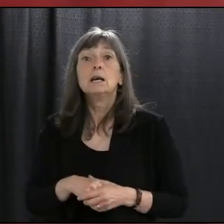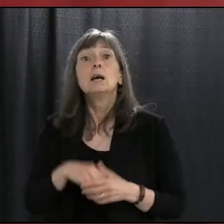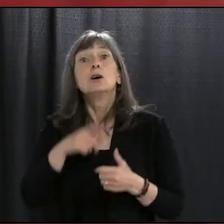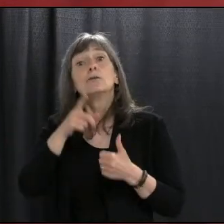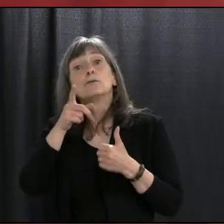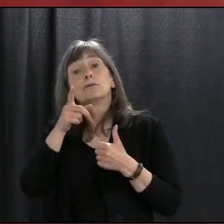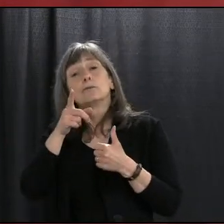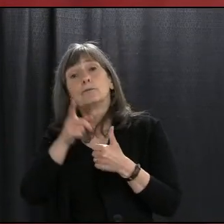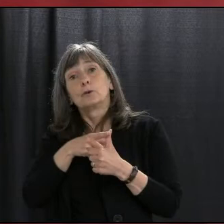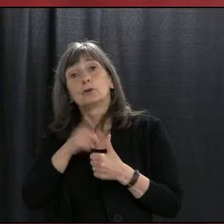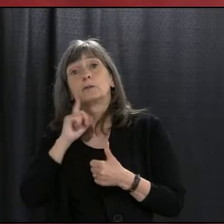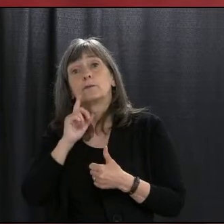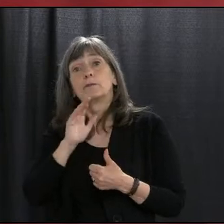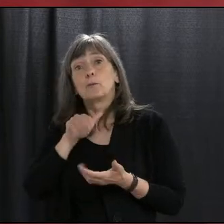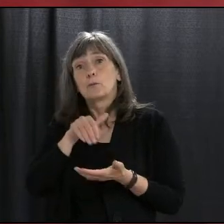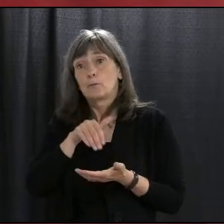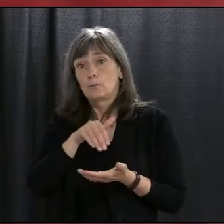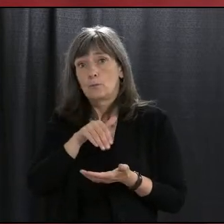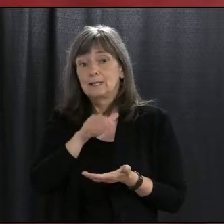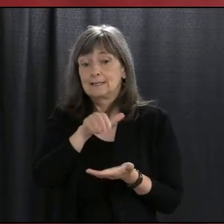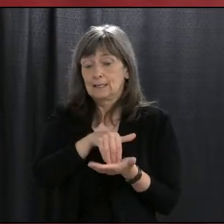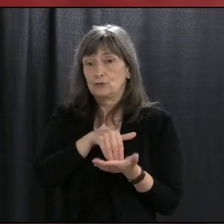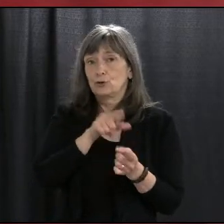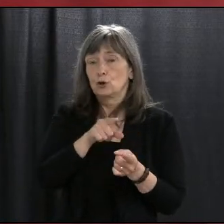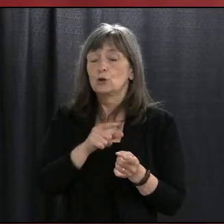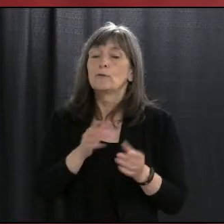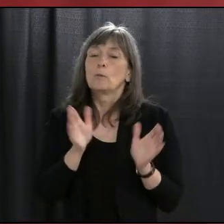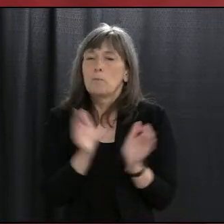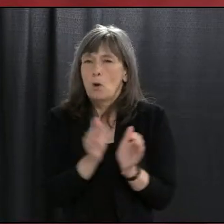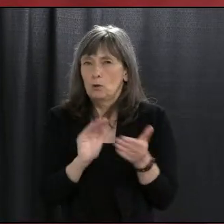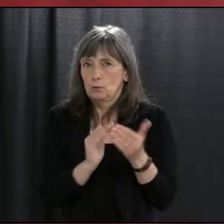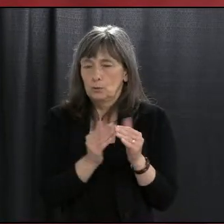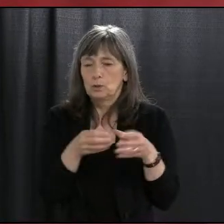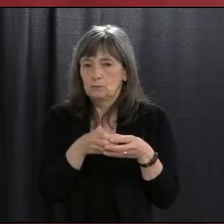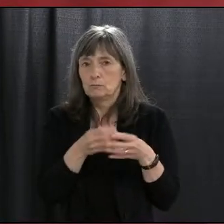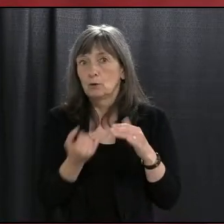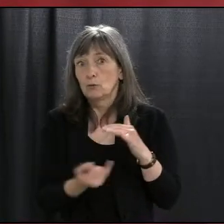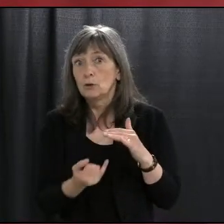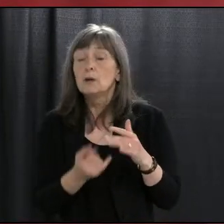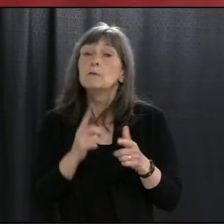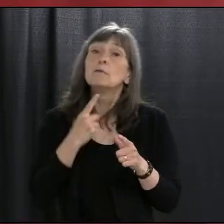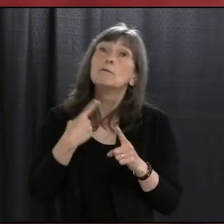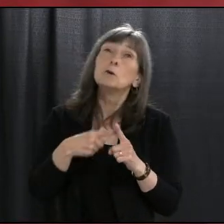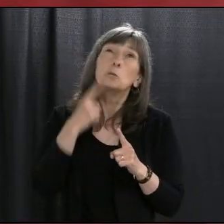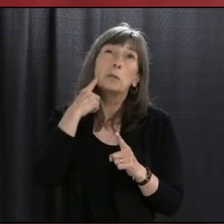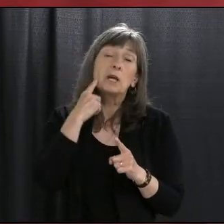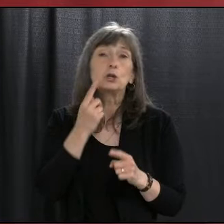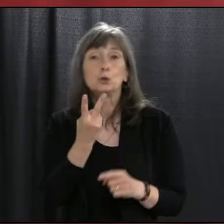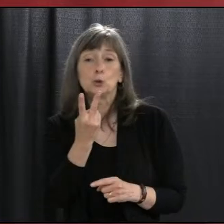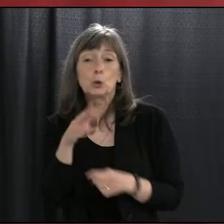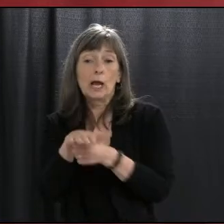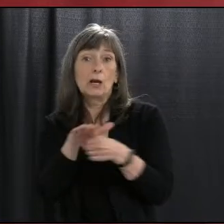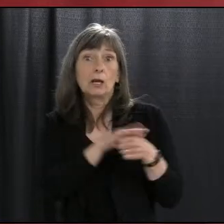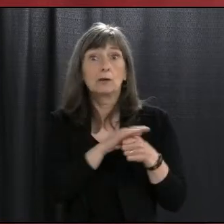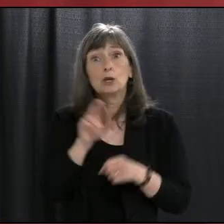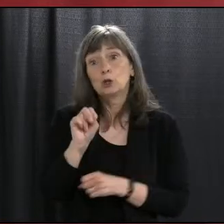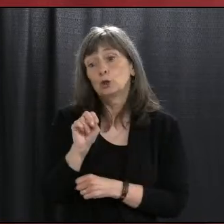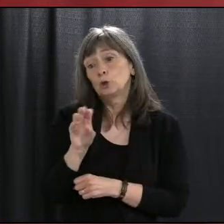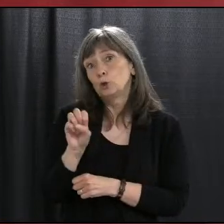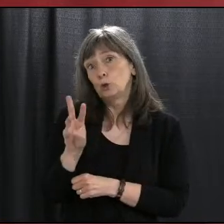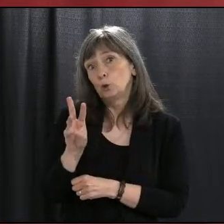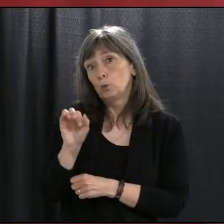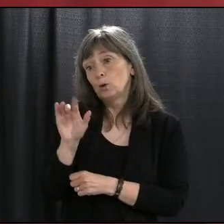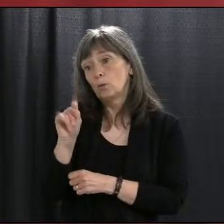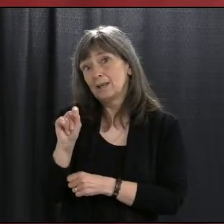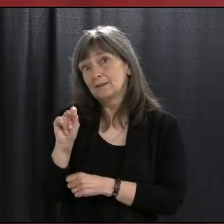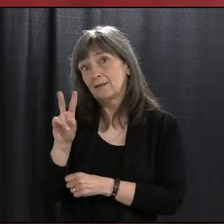primary care services to rural communities. Initially, we are looking at rotating between 2 sites, New West Valley and Bay